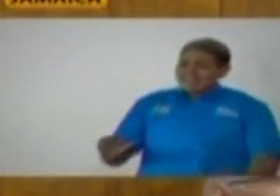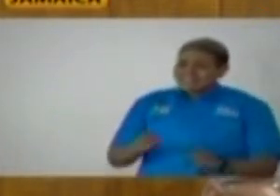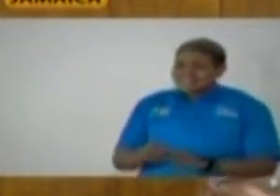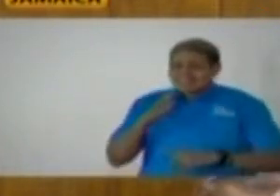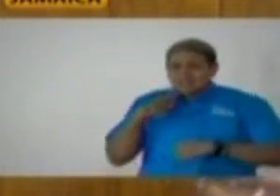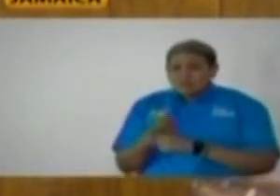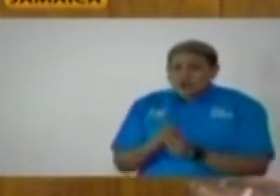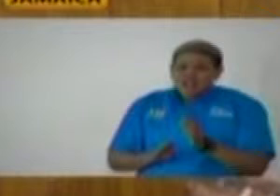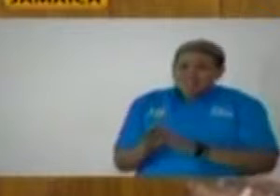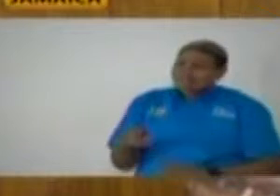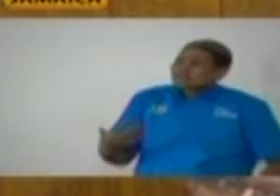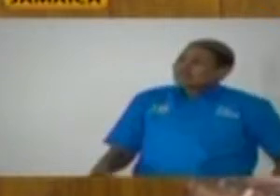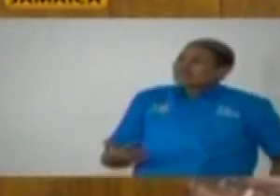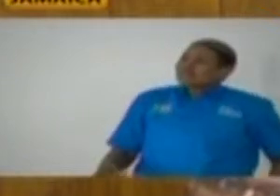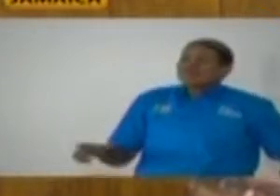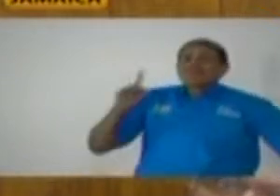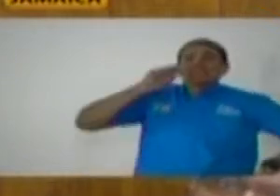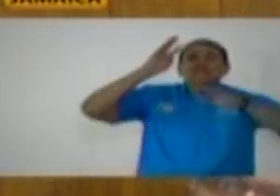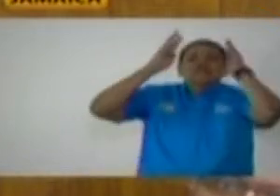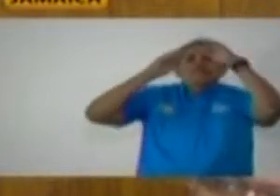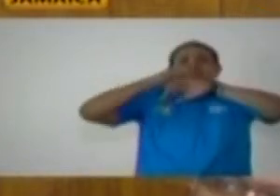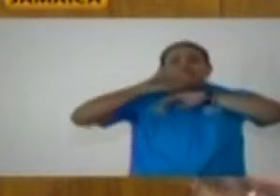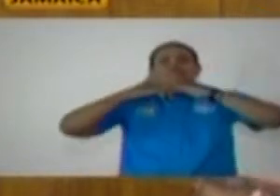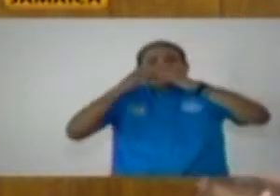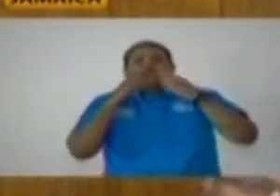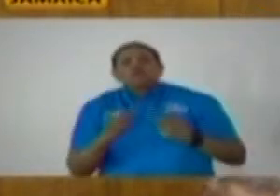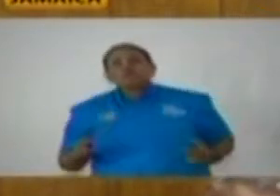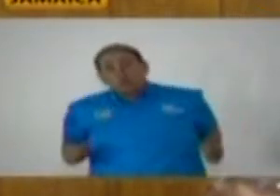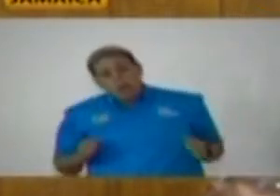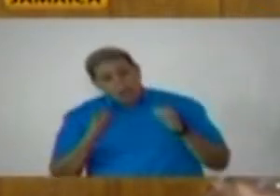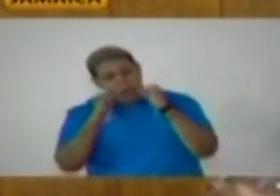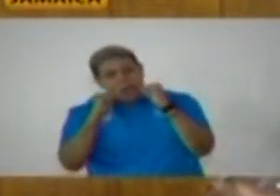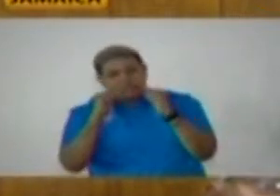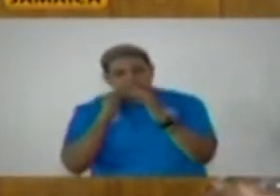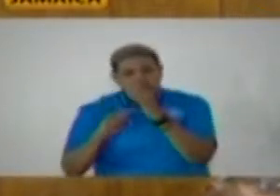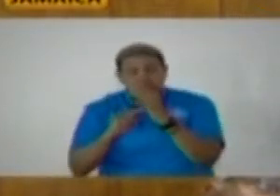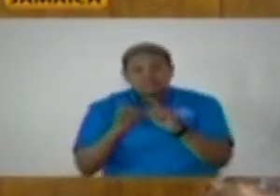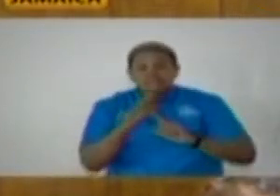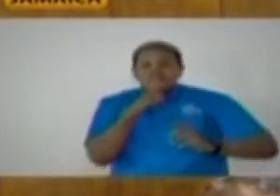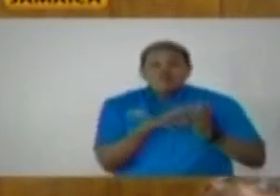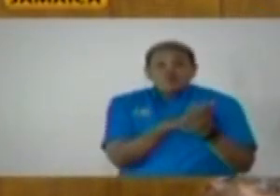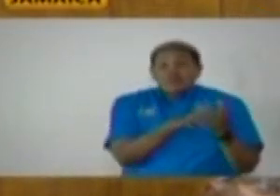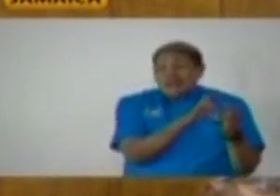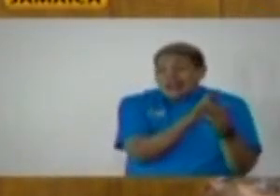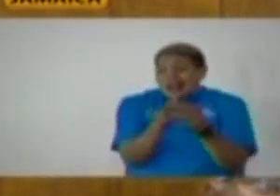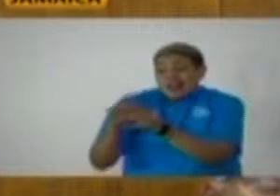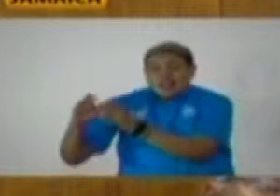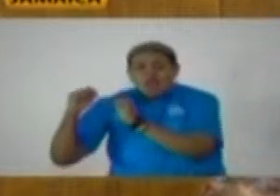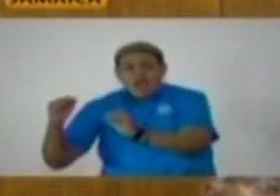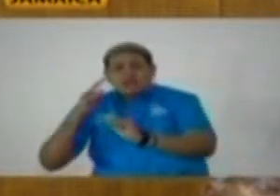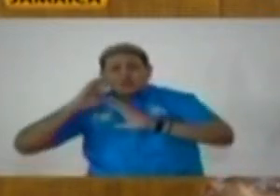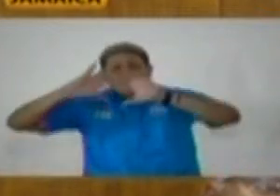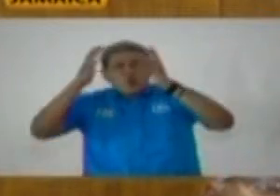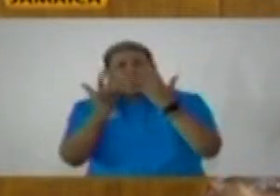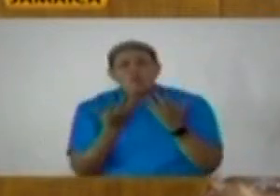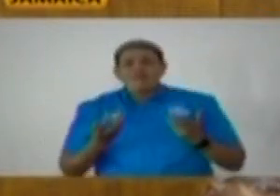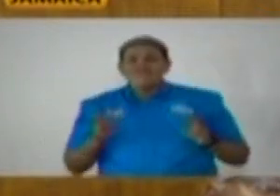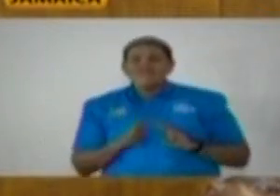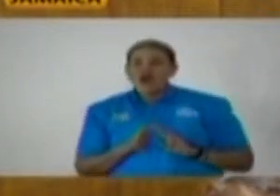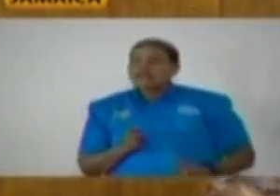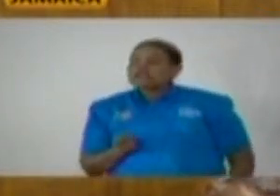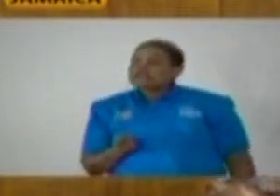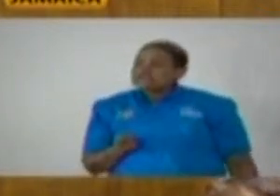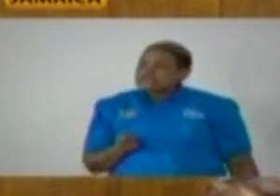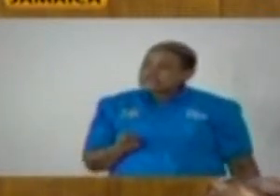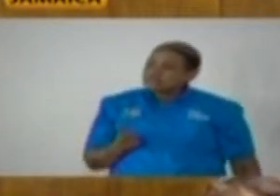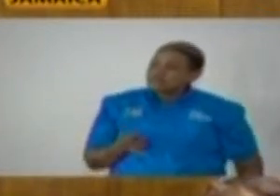product development and innovative research, and with weak linkages to the global value chain. That's